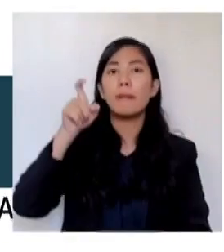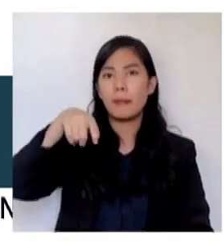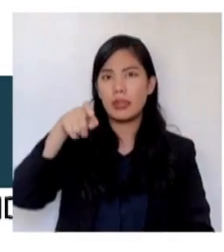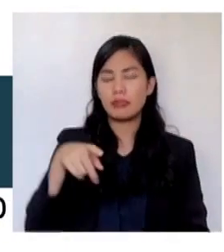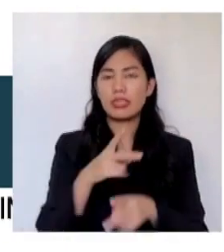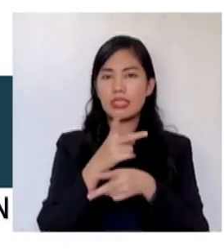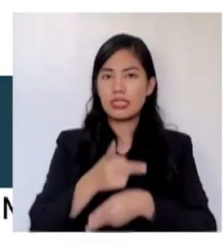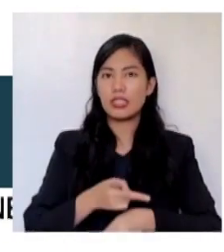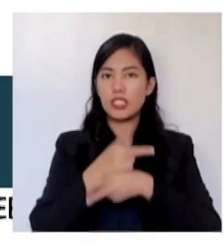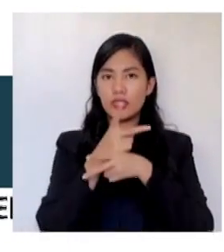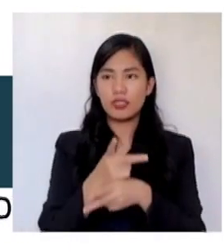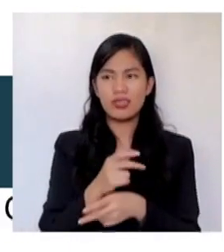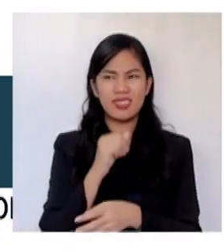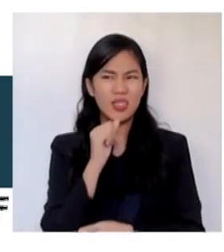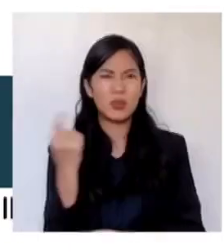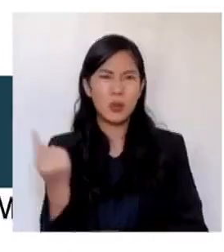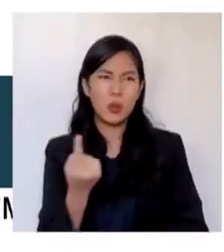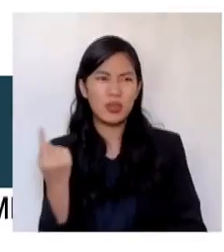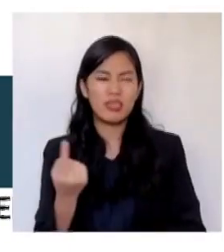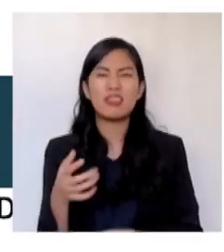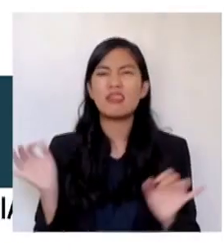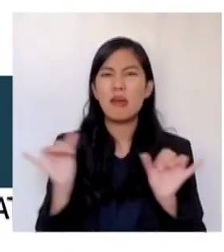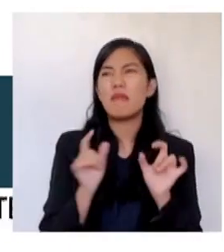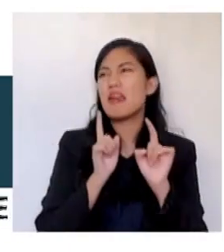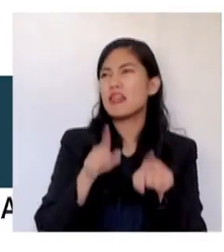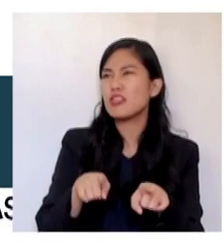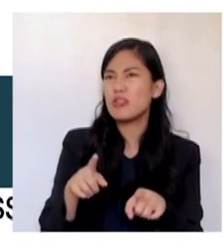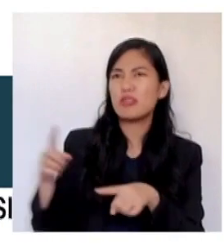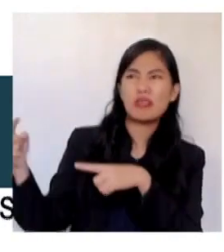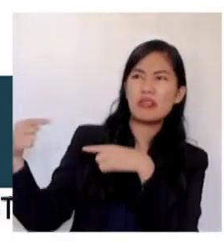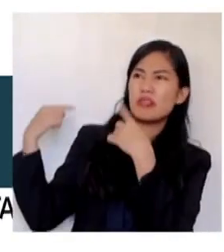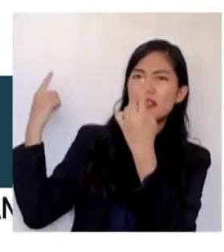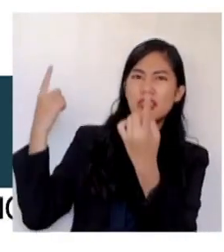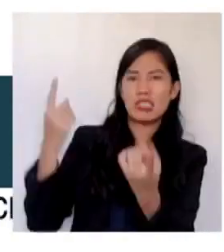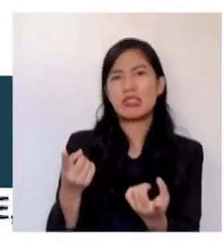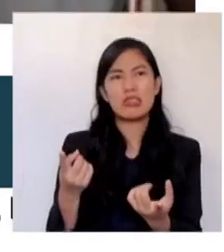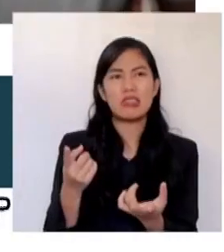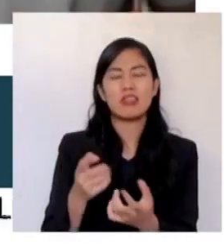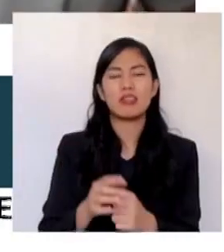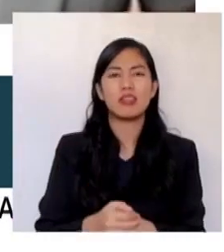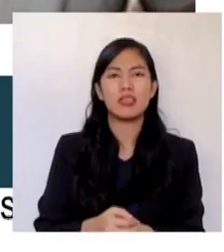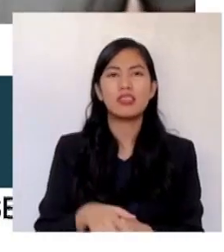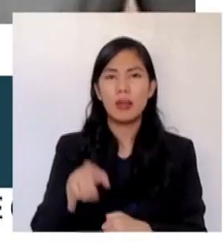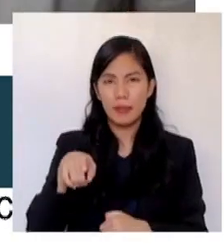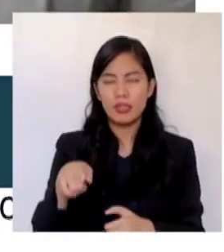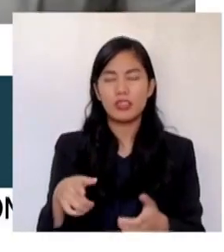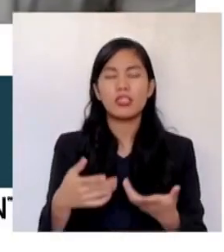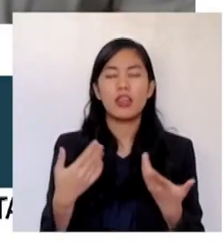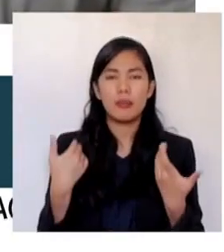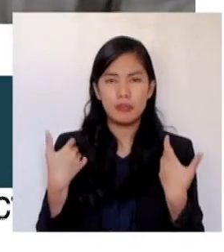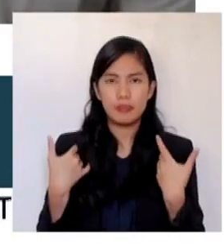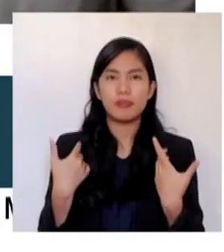just continue with same old reforms. Professor Edmond,